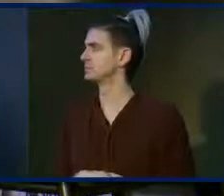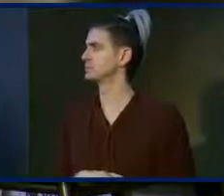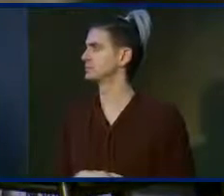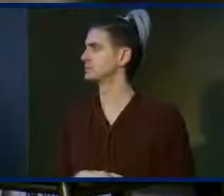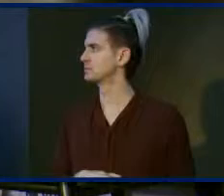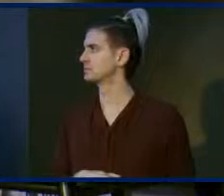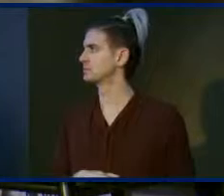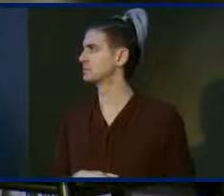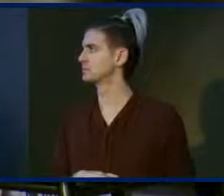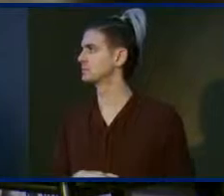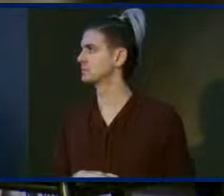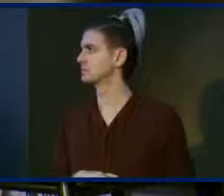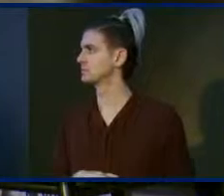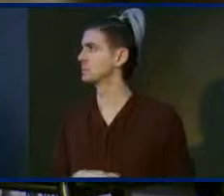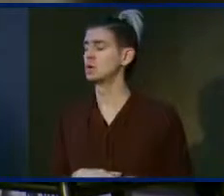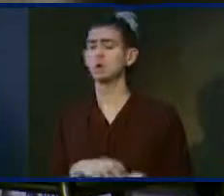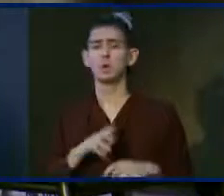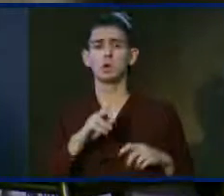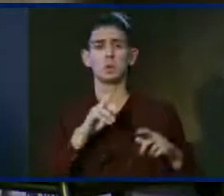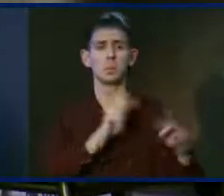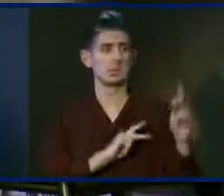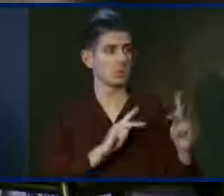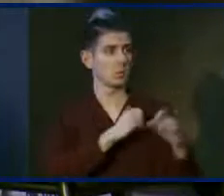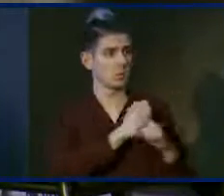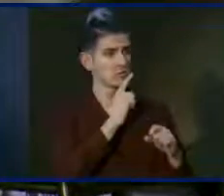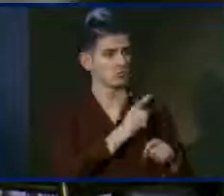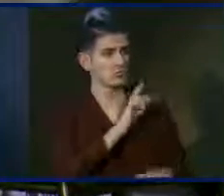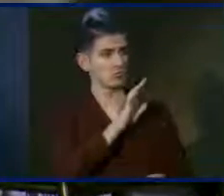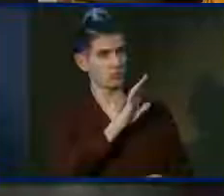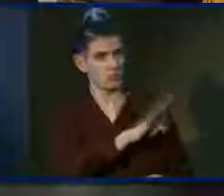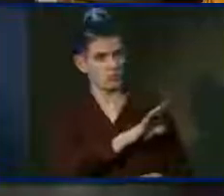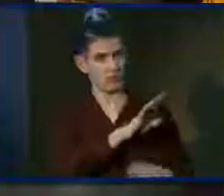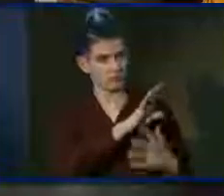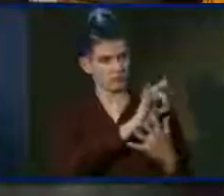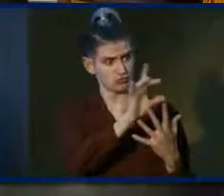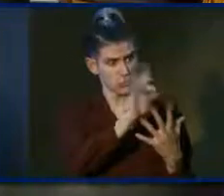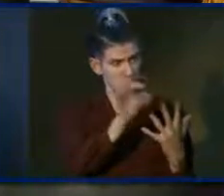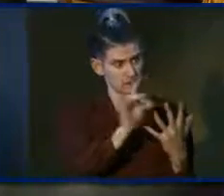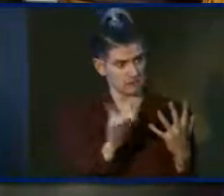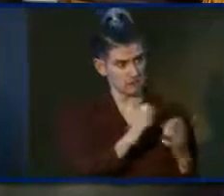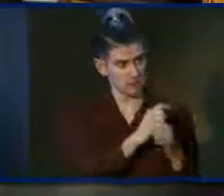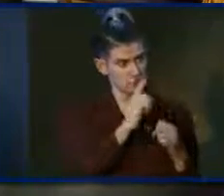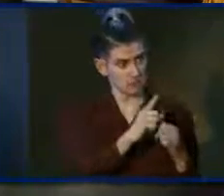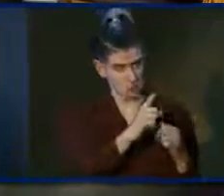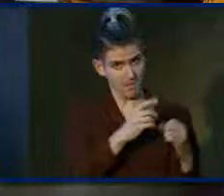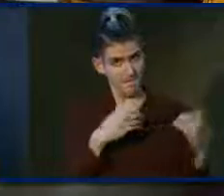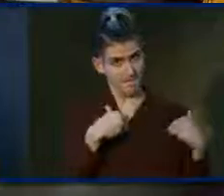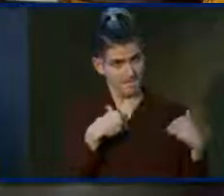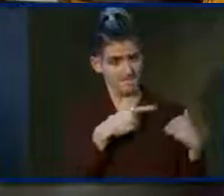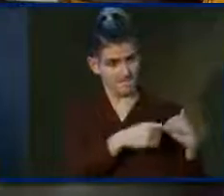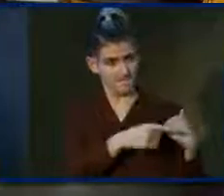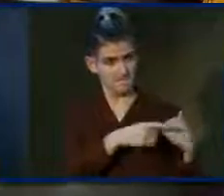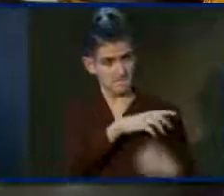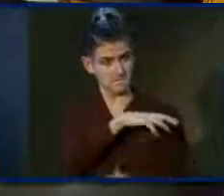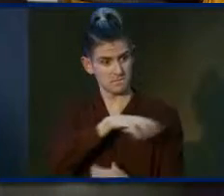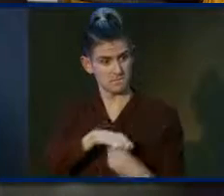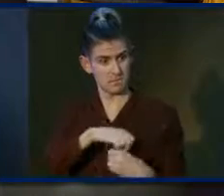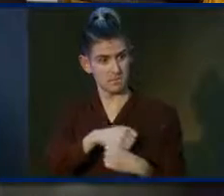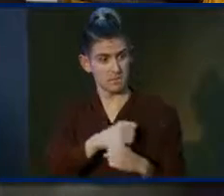helping folks exercise their choice in voting is all part of this, right? We should be making it